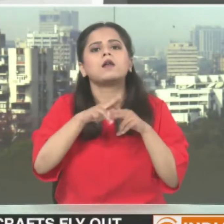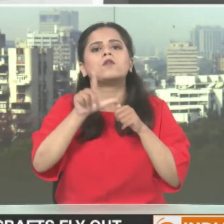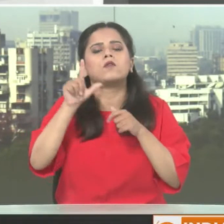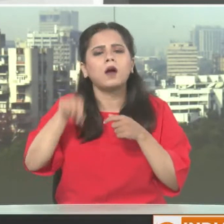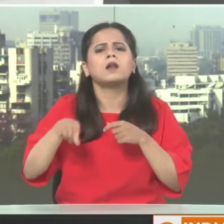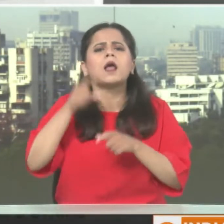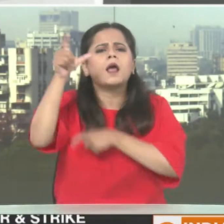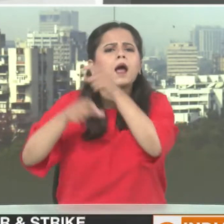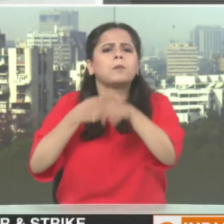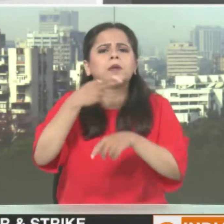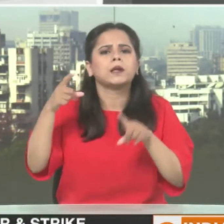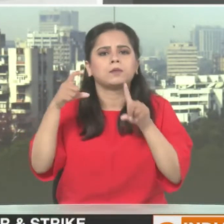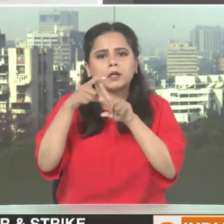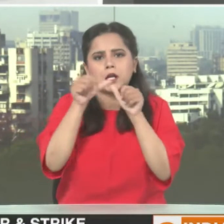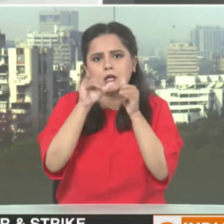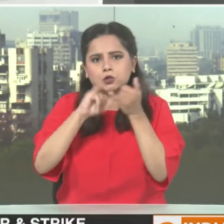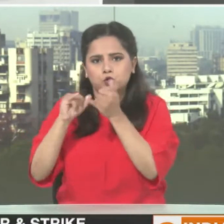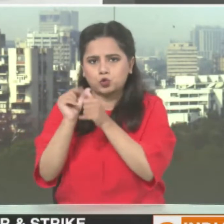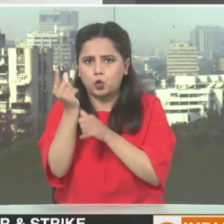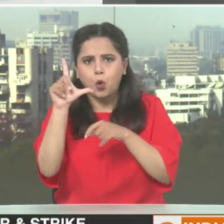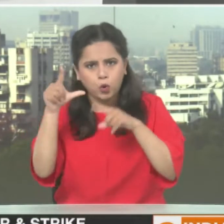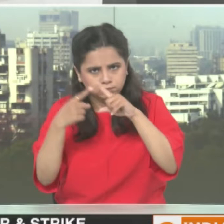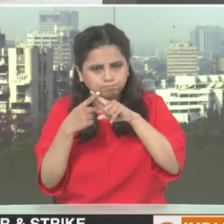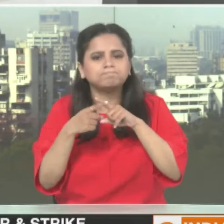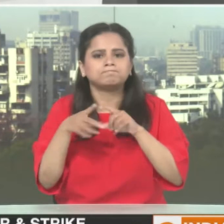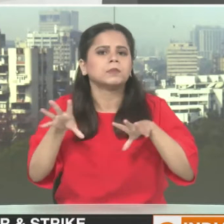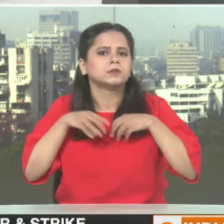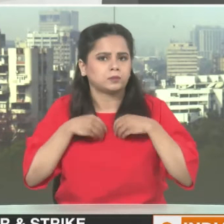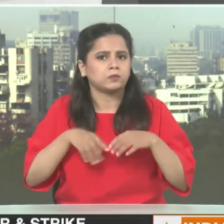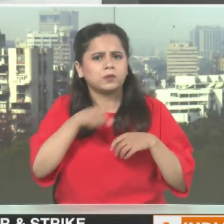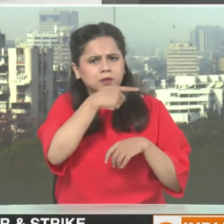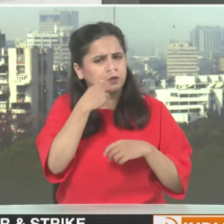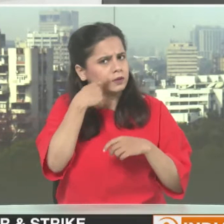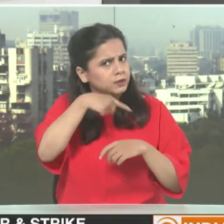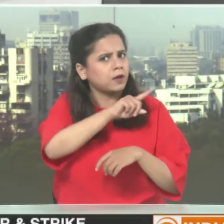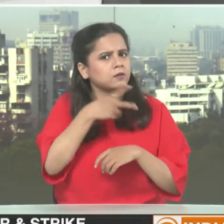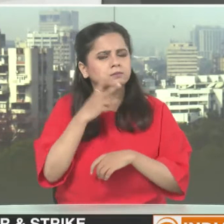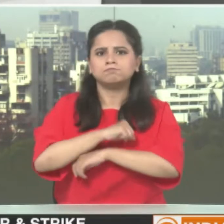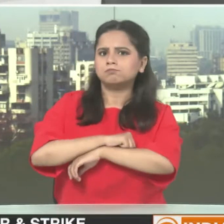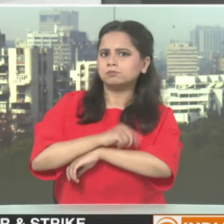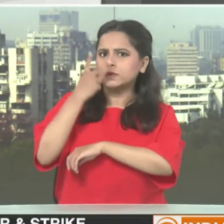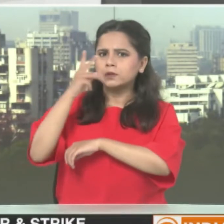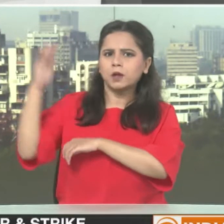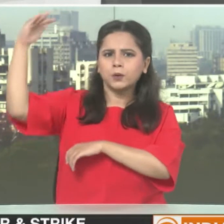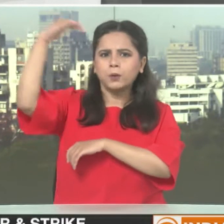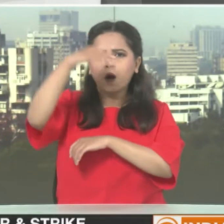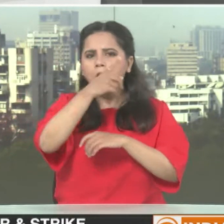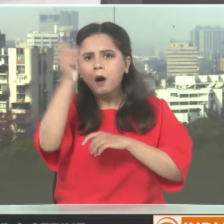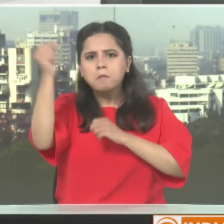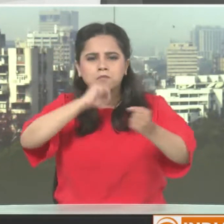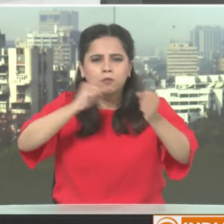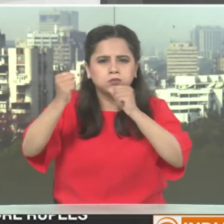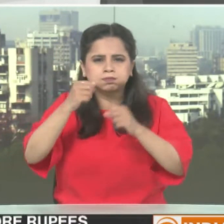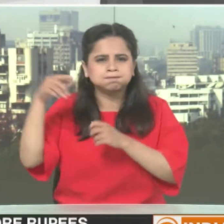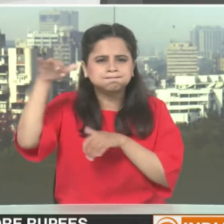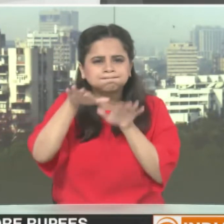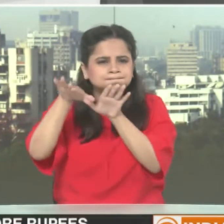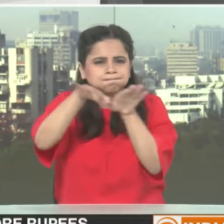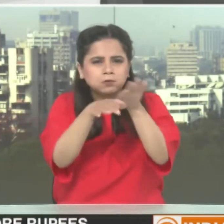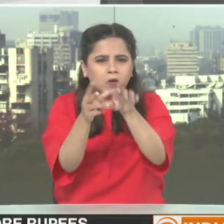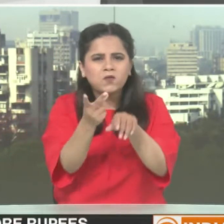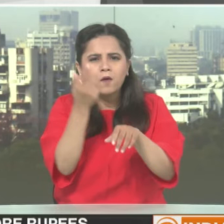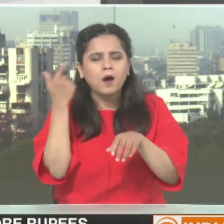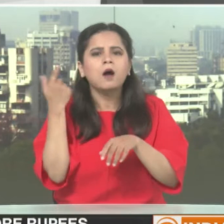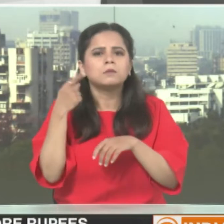Dassault Aviation. He also saw for himself the Rafale's immense capabilities from the sky. All